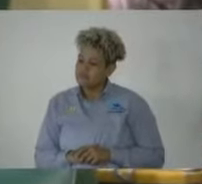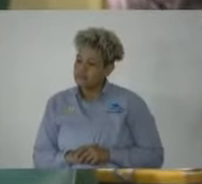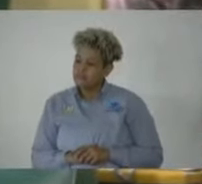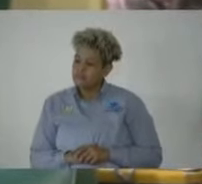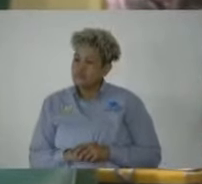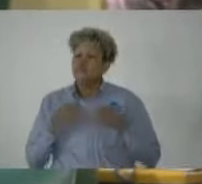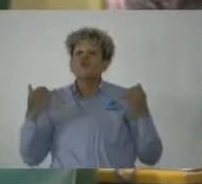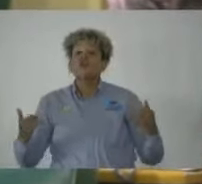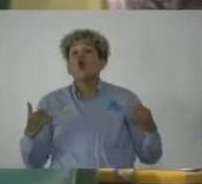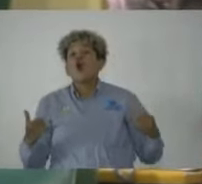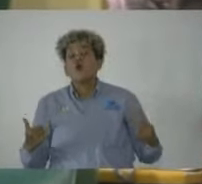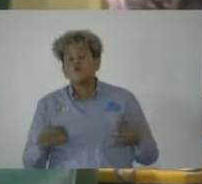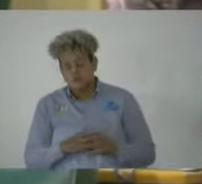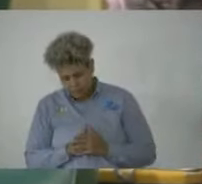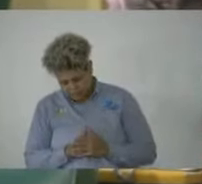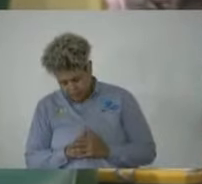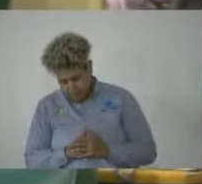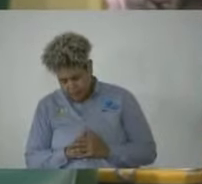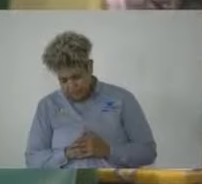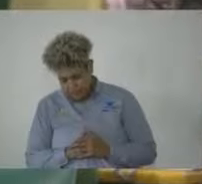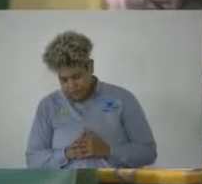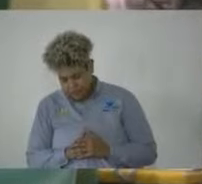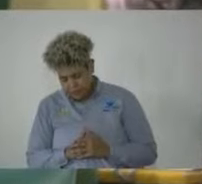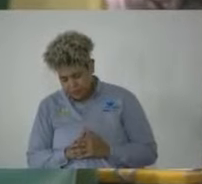Now, Madam Speaker,